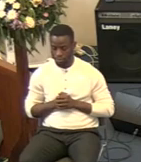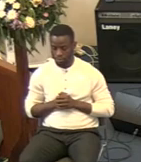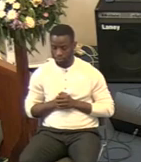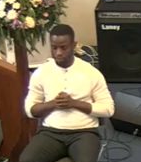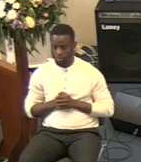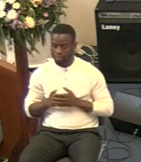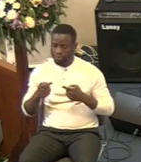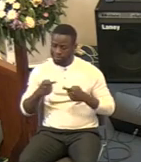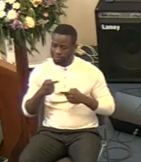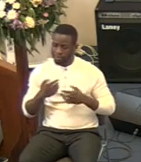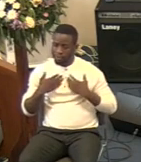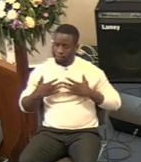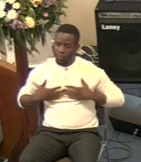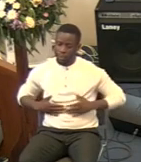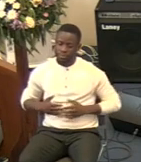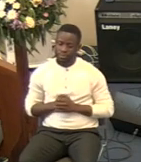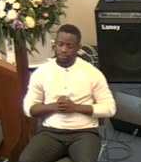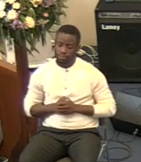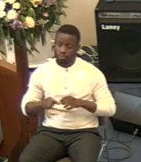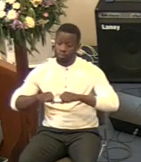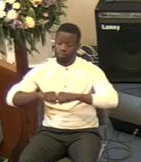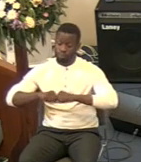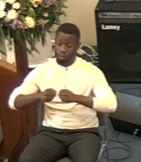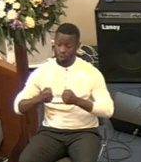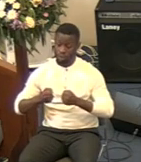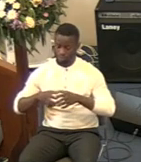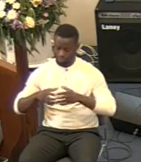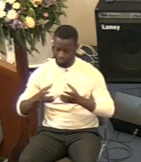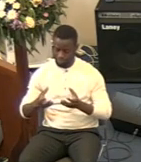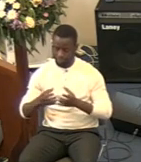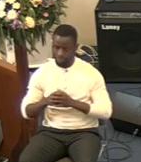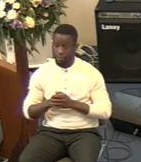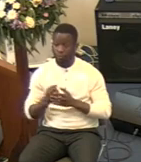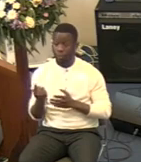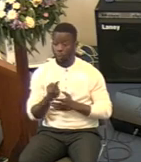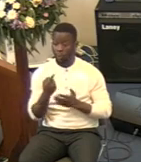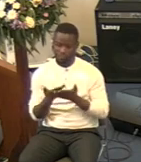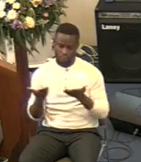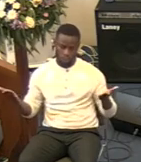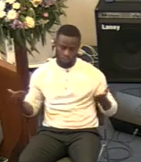This is my body, which is broken for you.